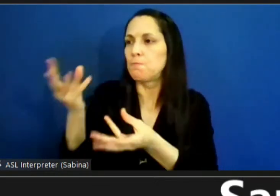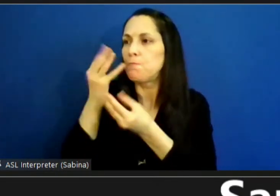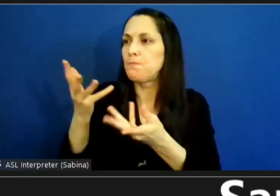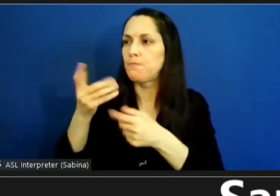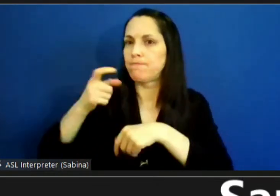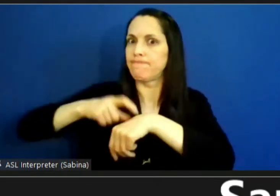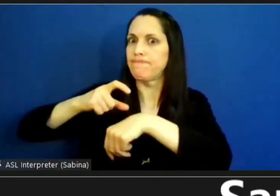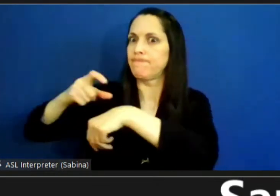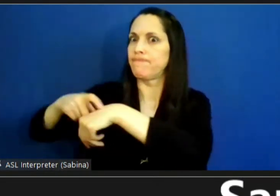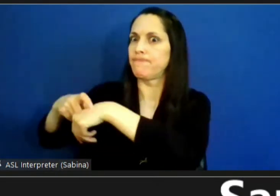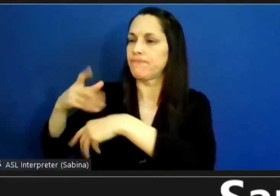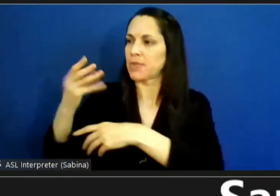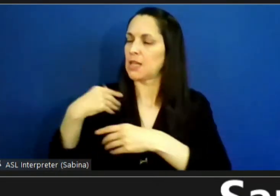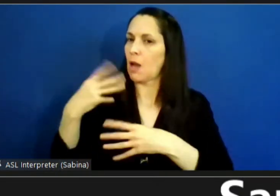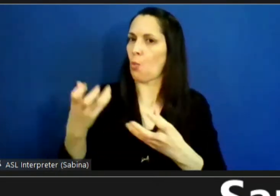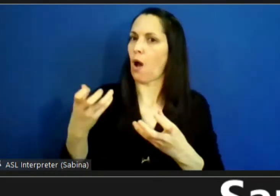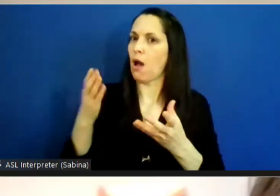be over.